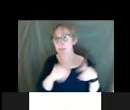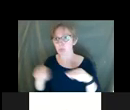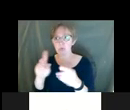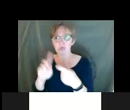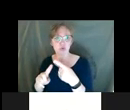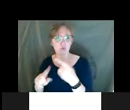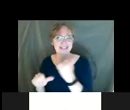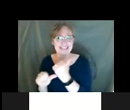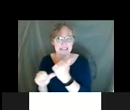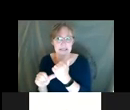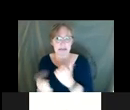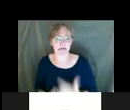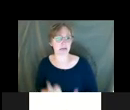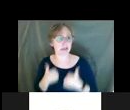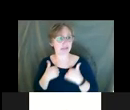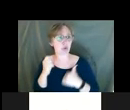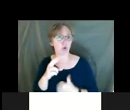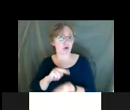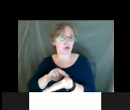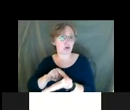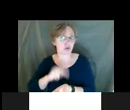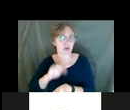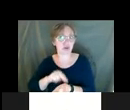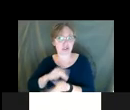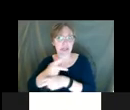assisted living or nursing care.